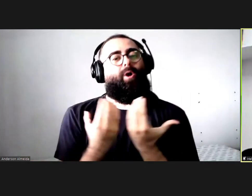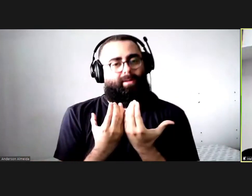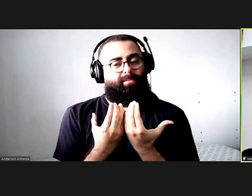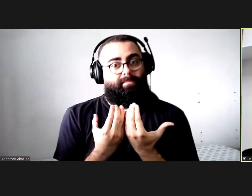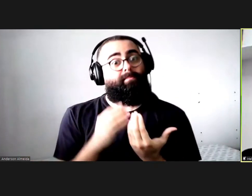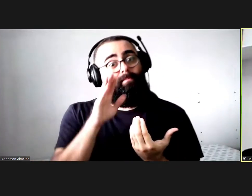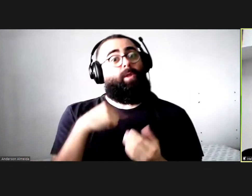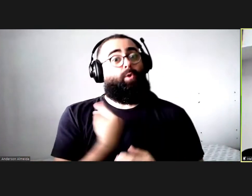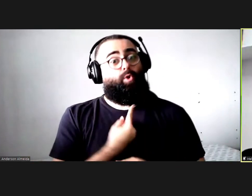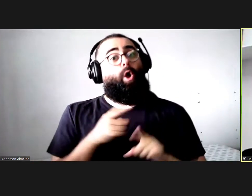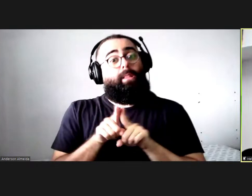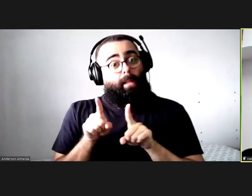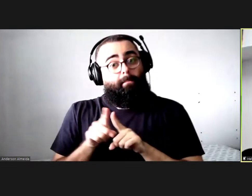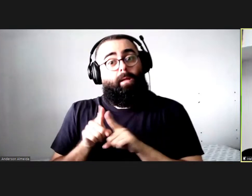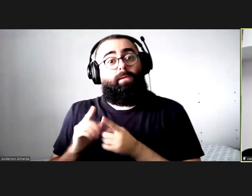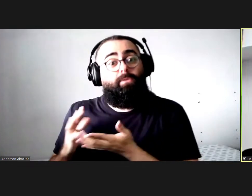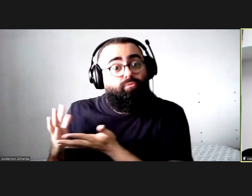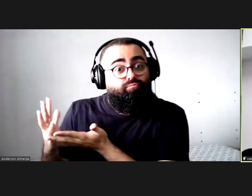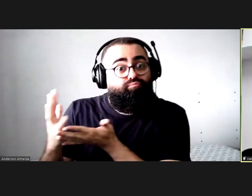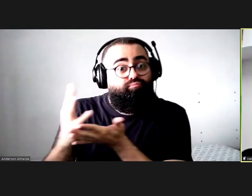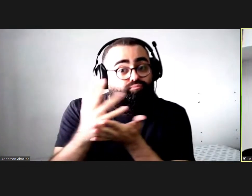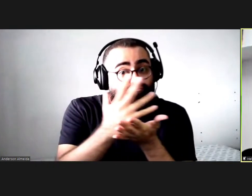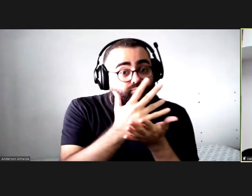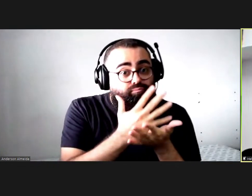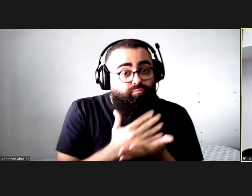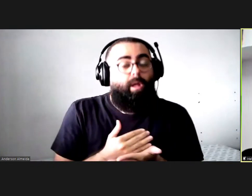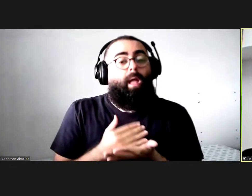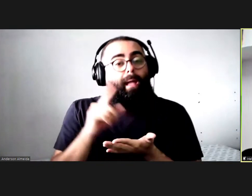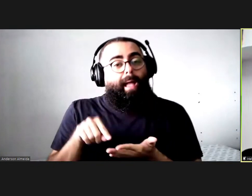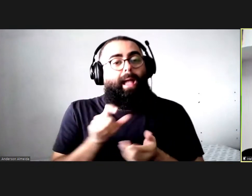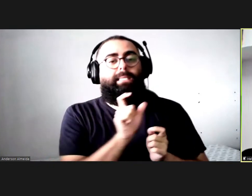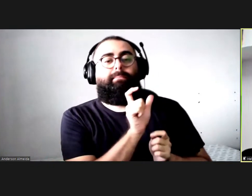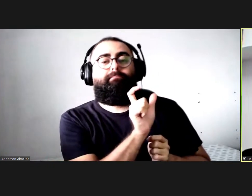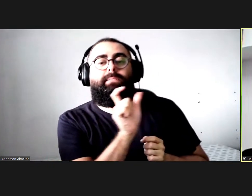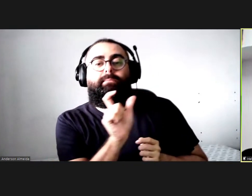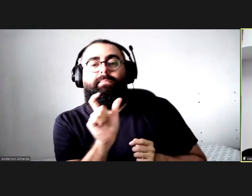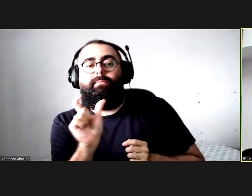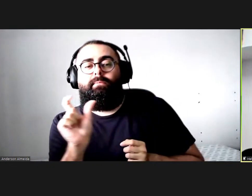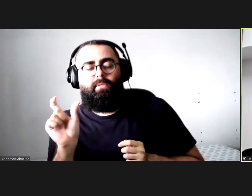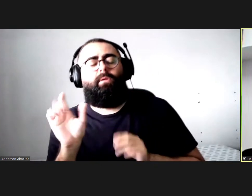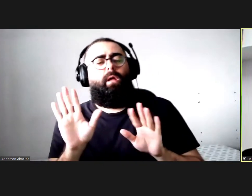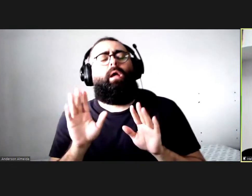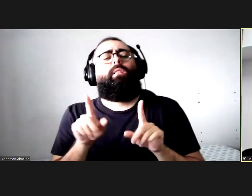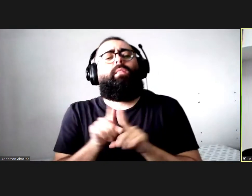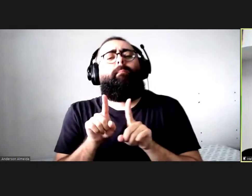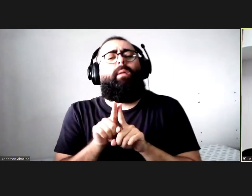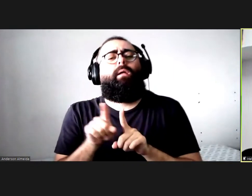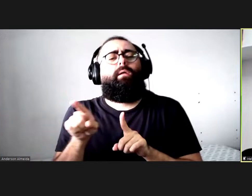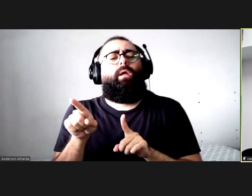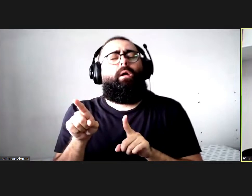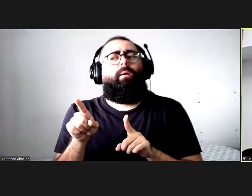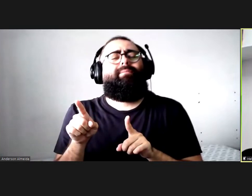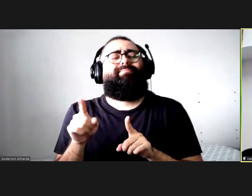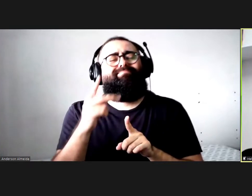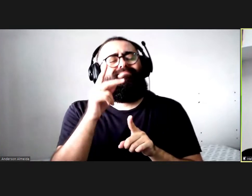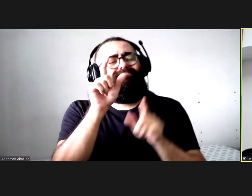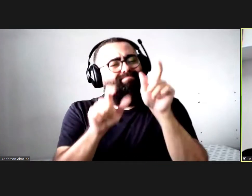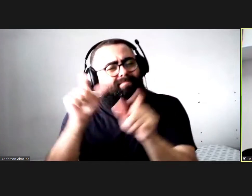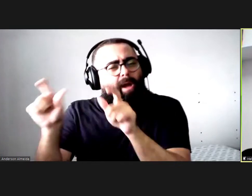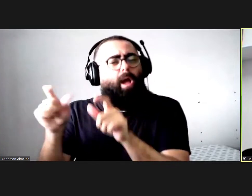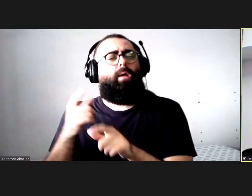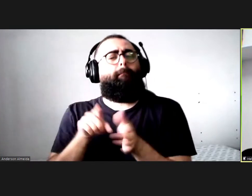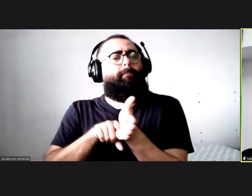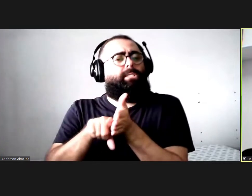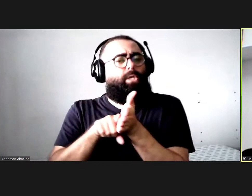a glossary of terms, and we've had the contribution of many colleagues on that endeavor as